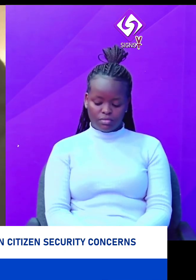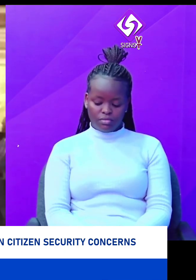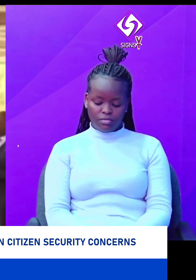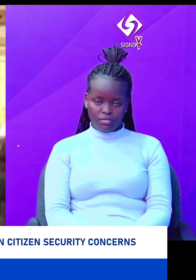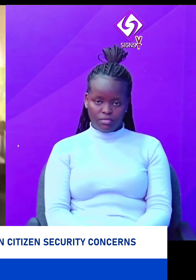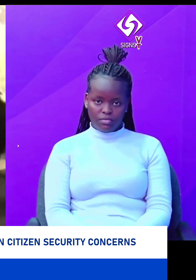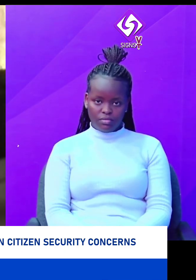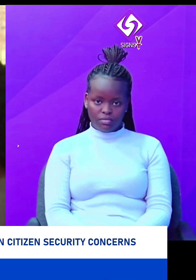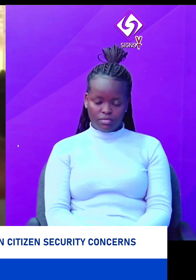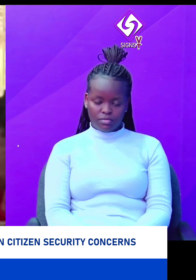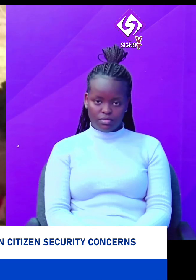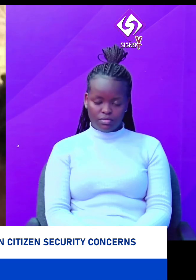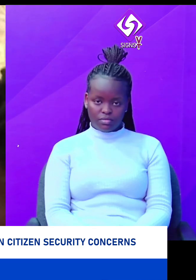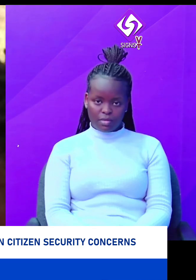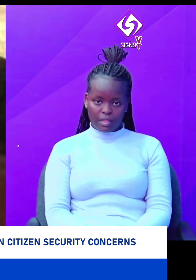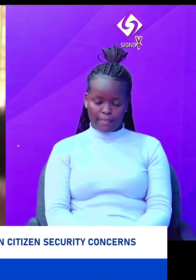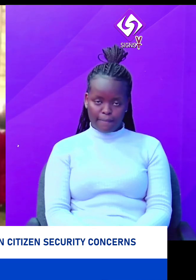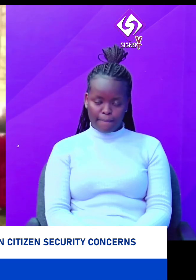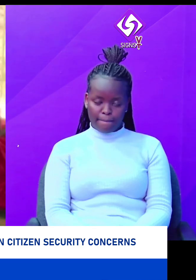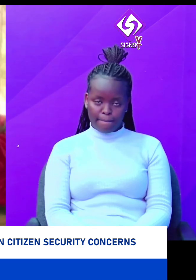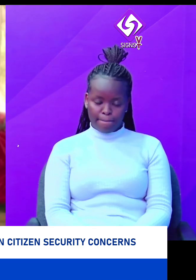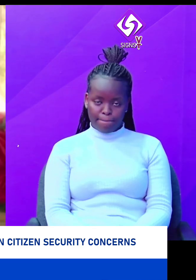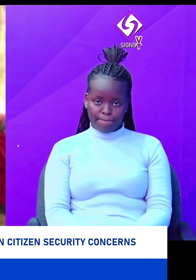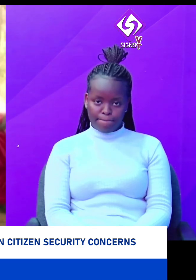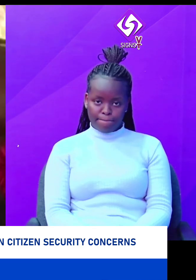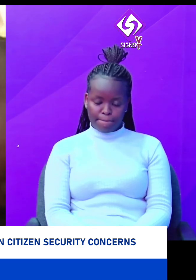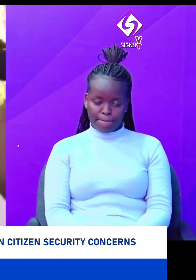CS Public Service, akuja apokee report.